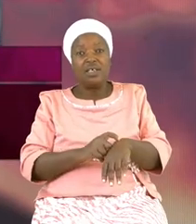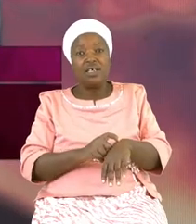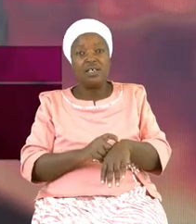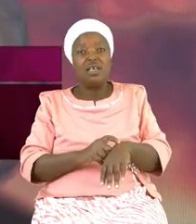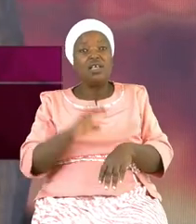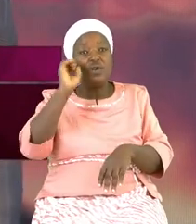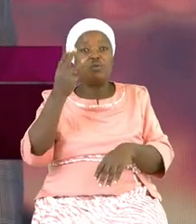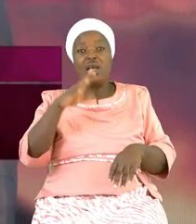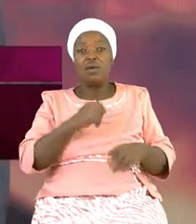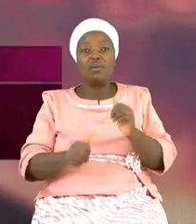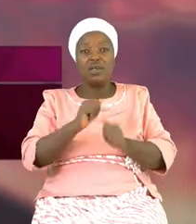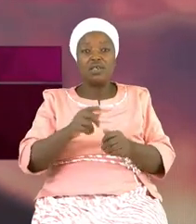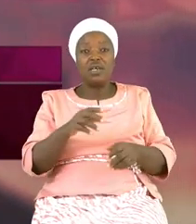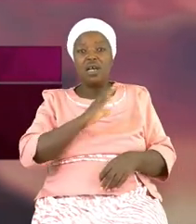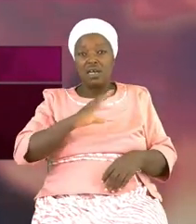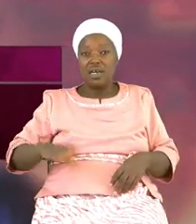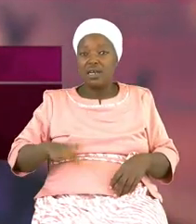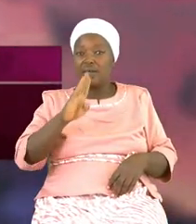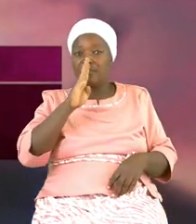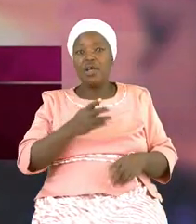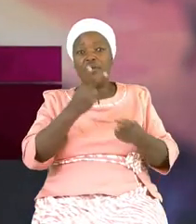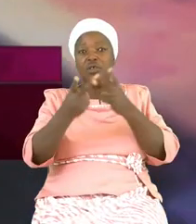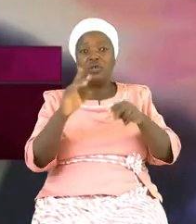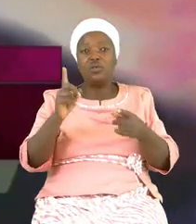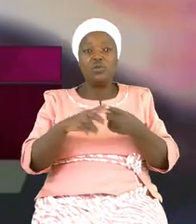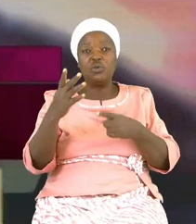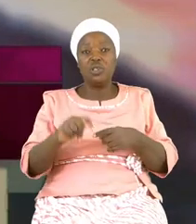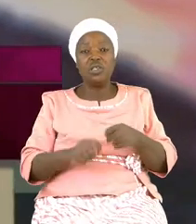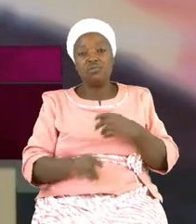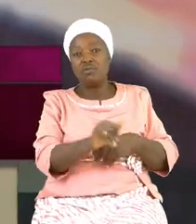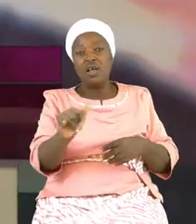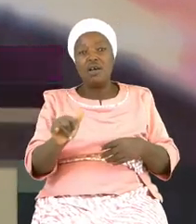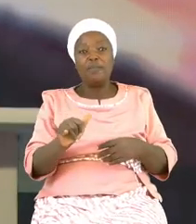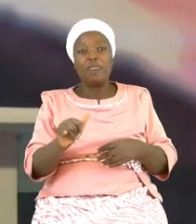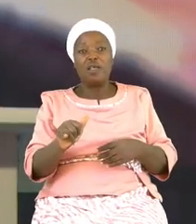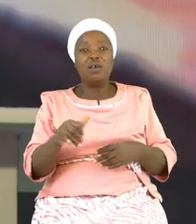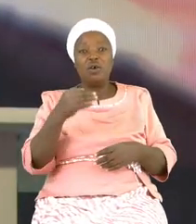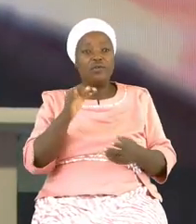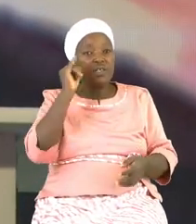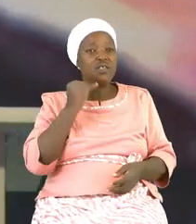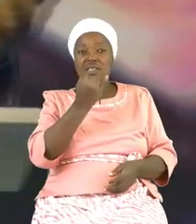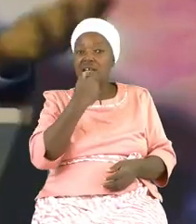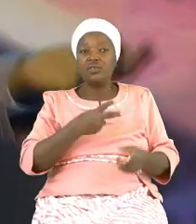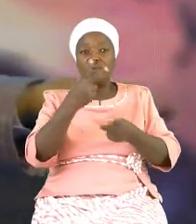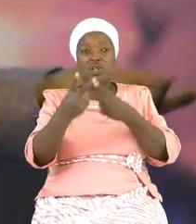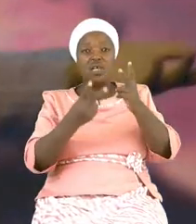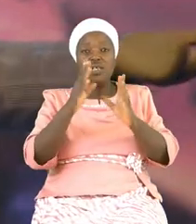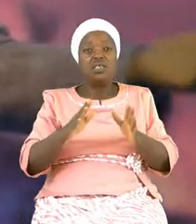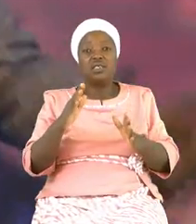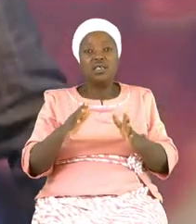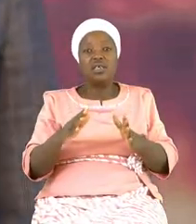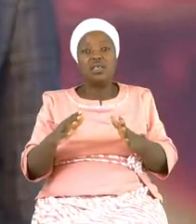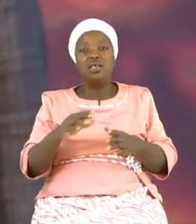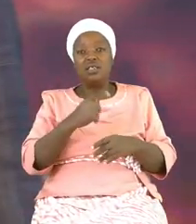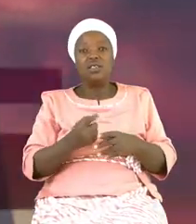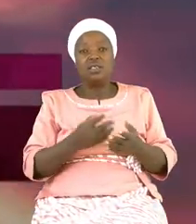Christ, being aliens to the commonwealth of Israel and strangers from the covenants